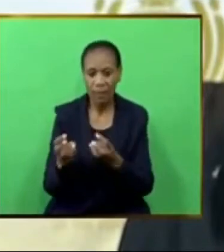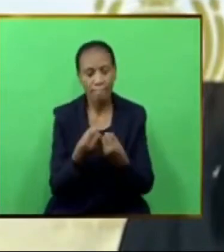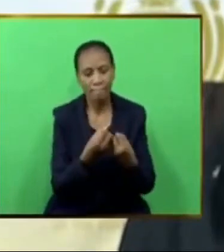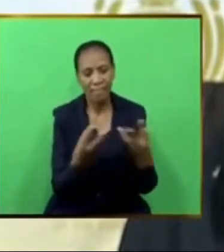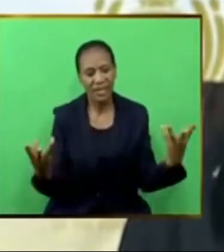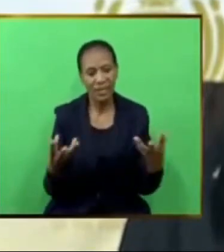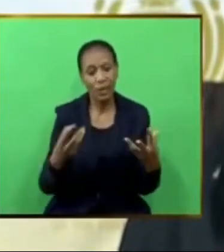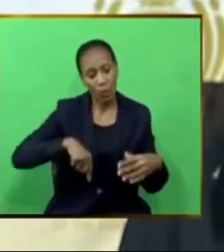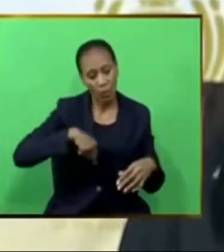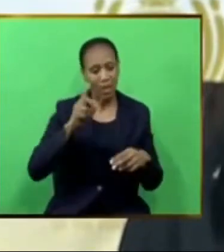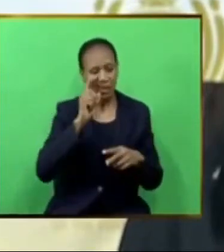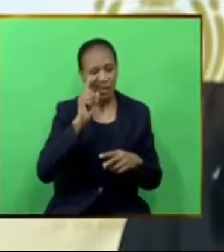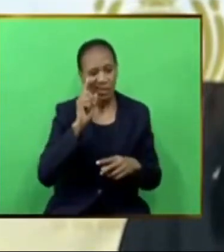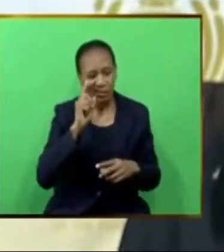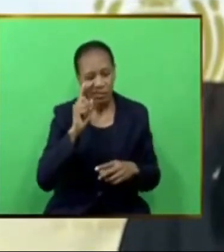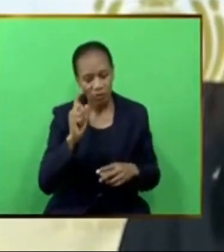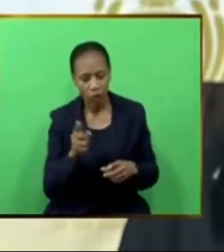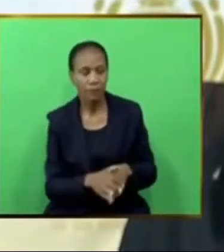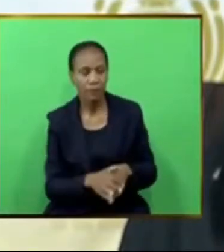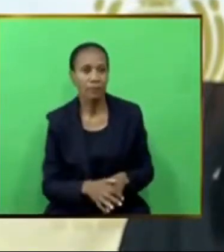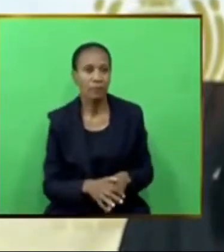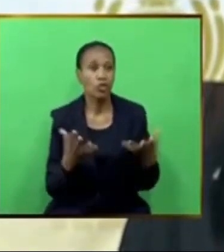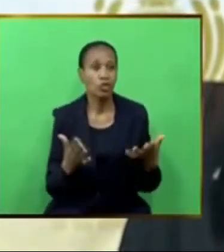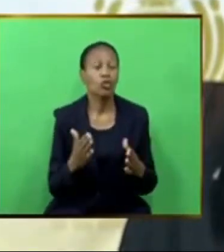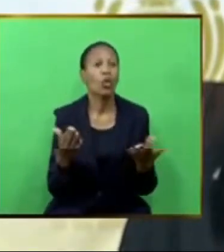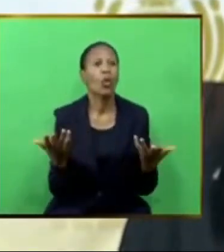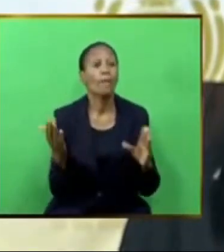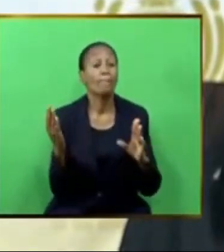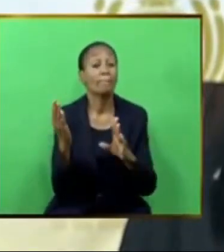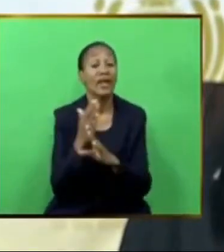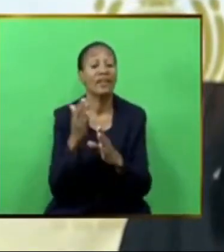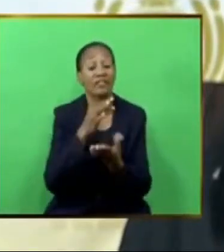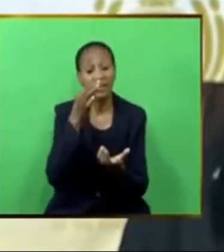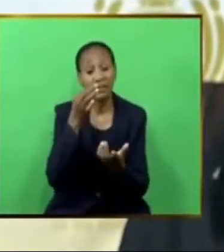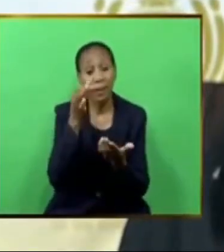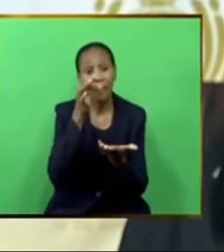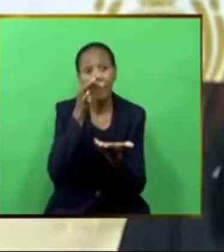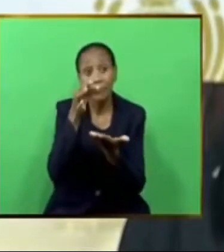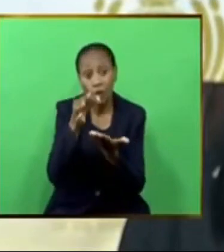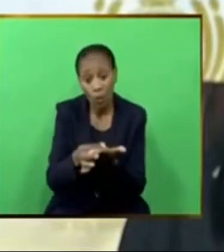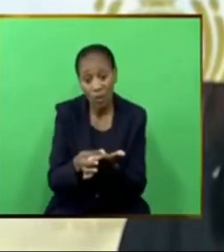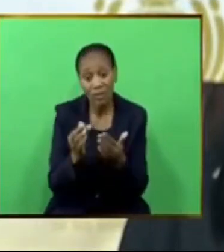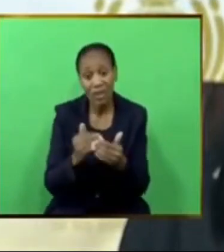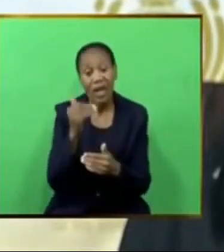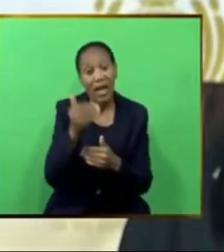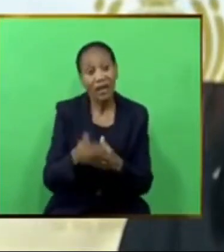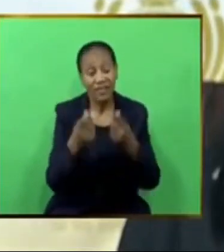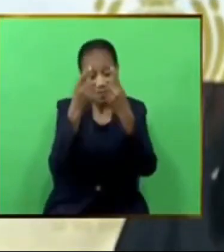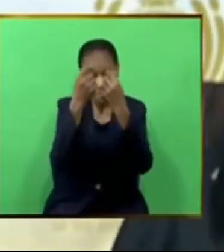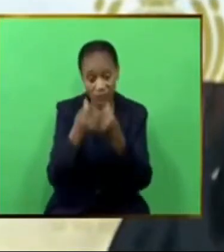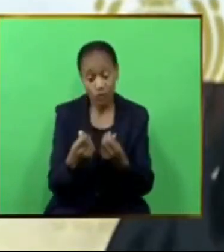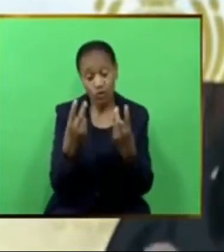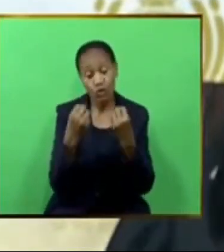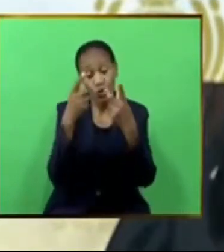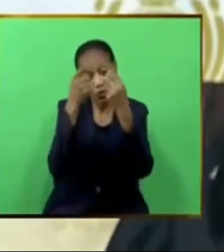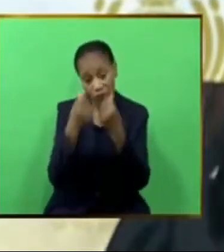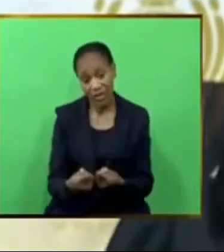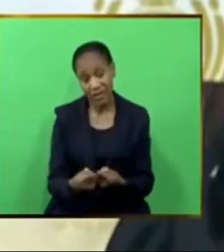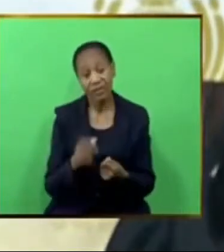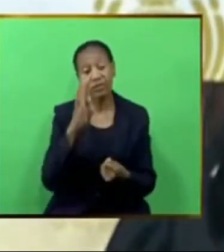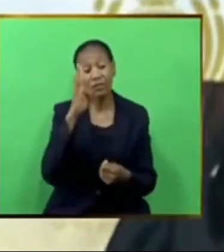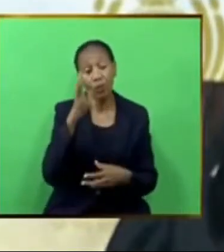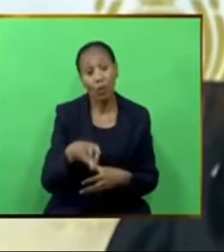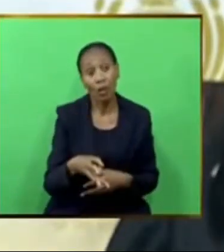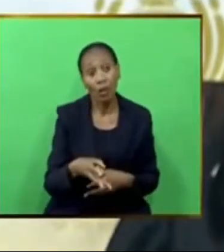considered. A new funding window for proposal under the new dispensation of financing instruments will